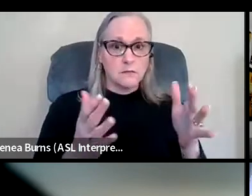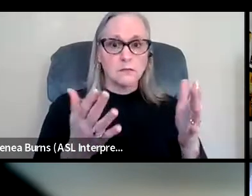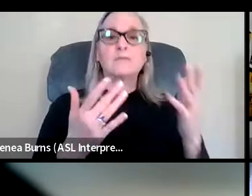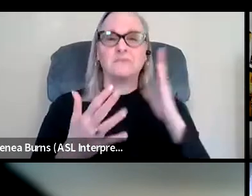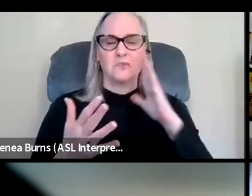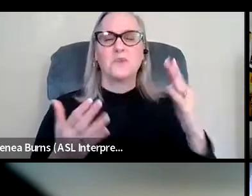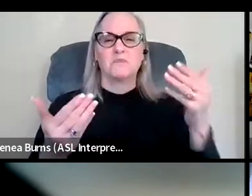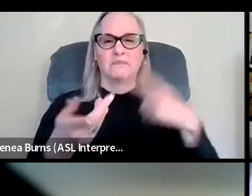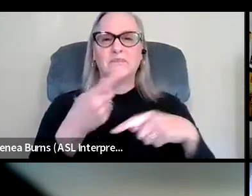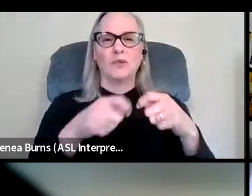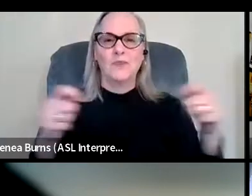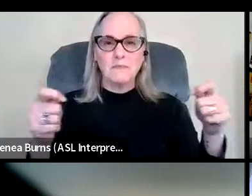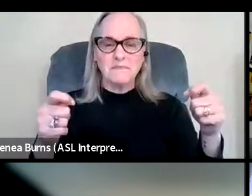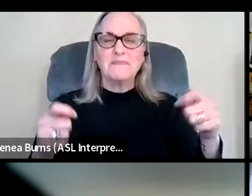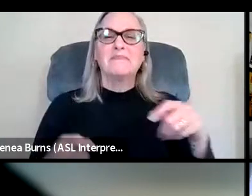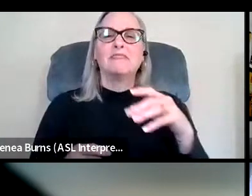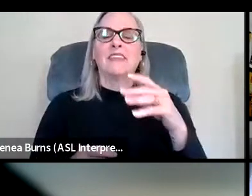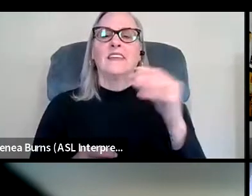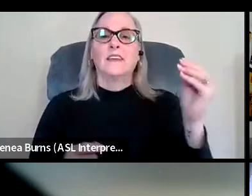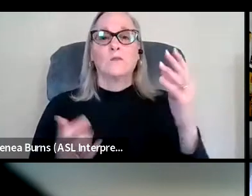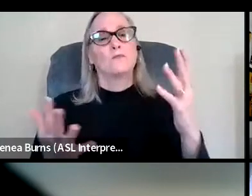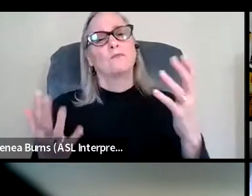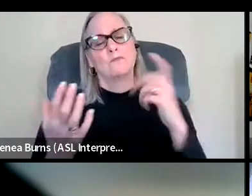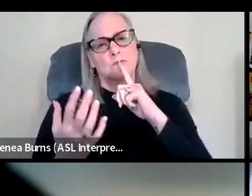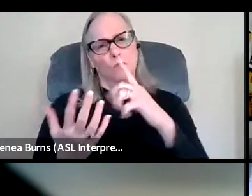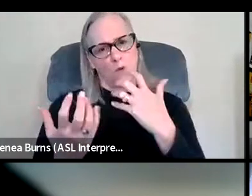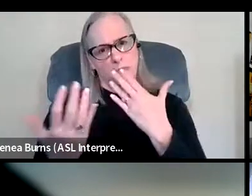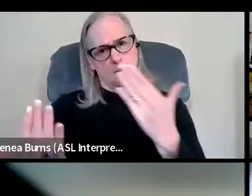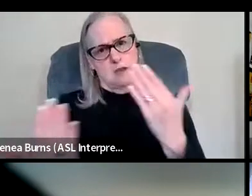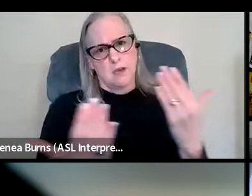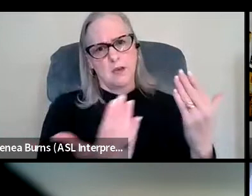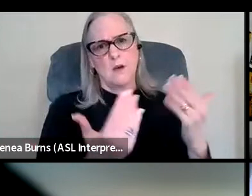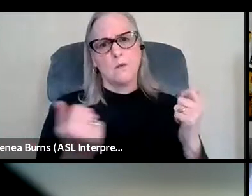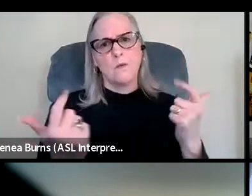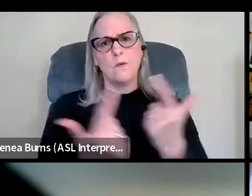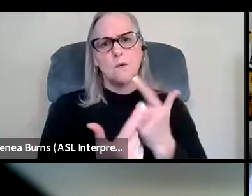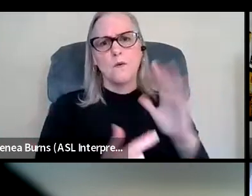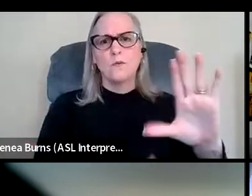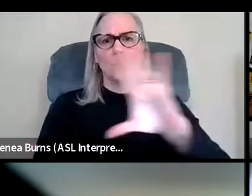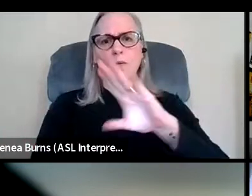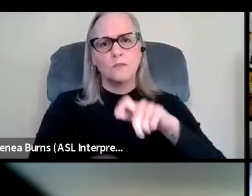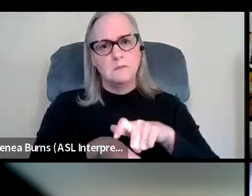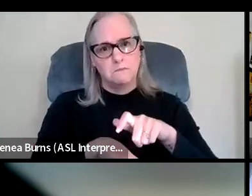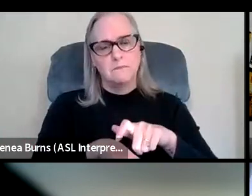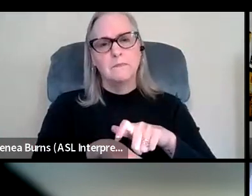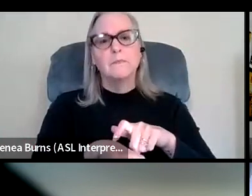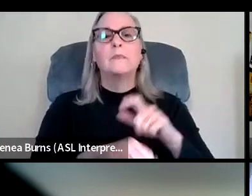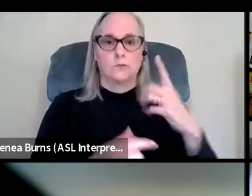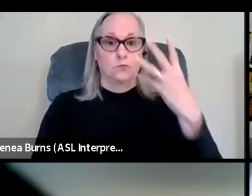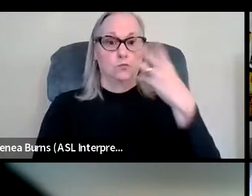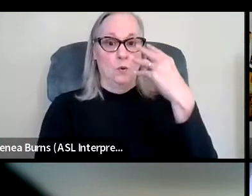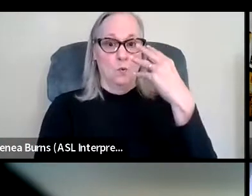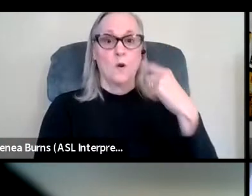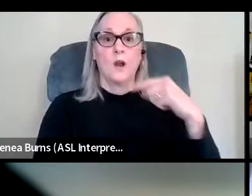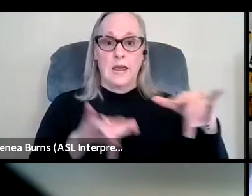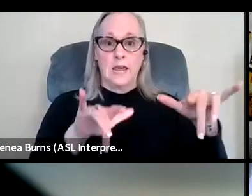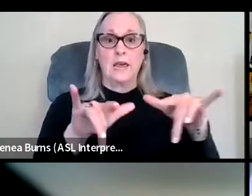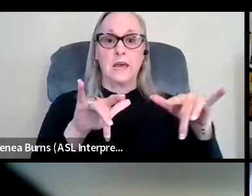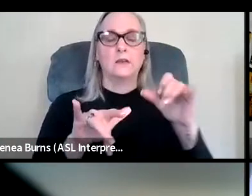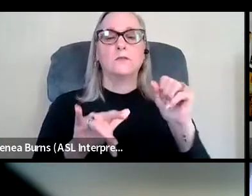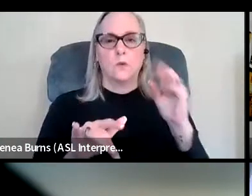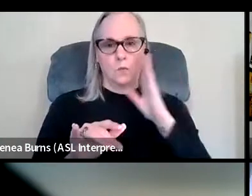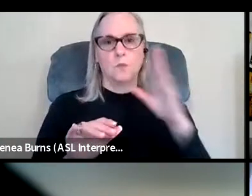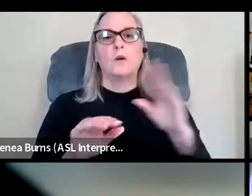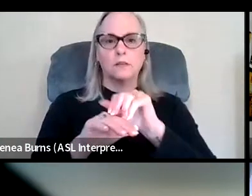wrap, and wanted to thank everybody for your time. This is being recorded, so we will push this